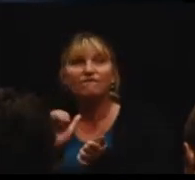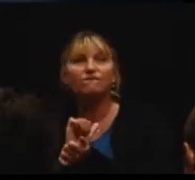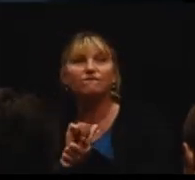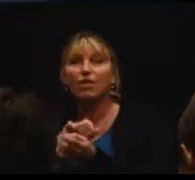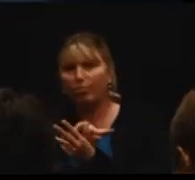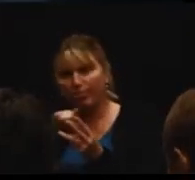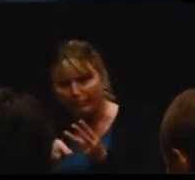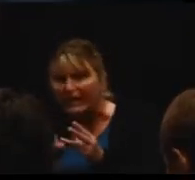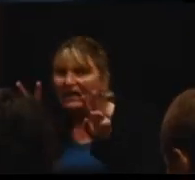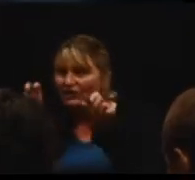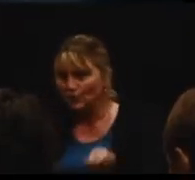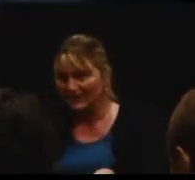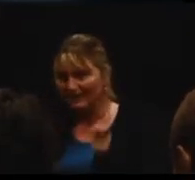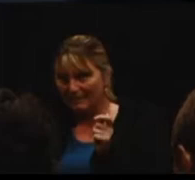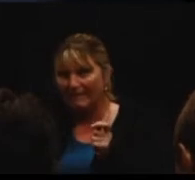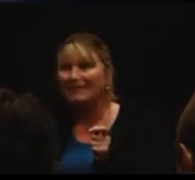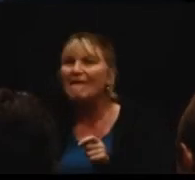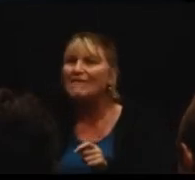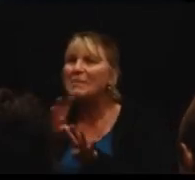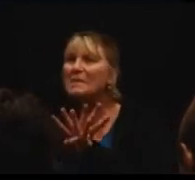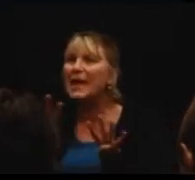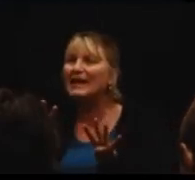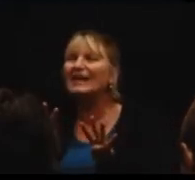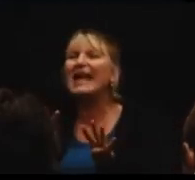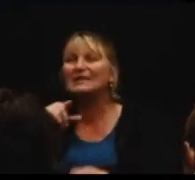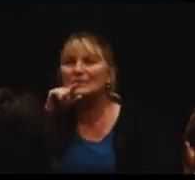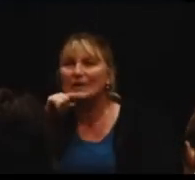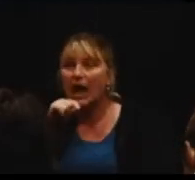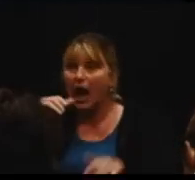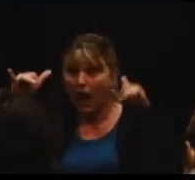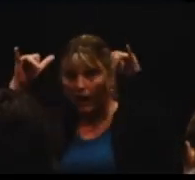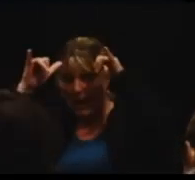out from both from the panel but also on Twitter, and they are cows,